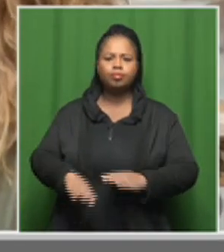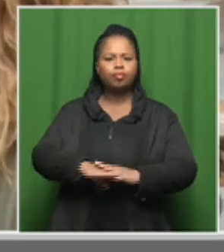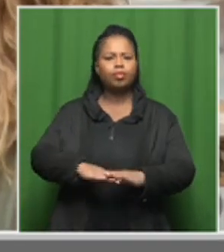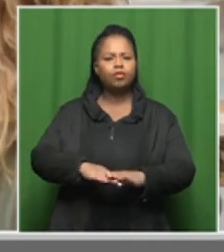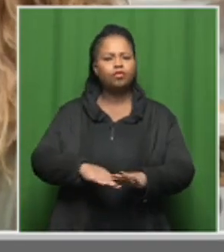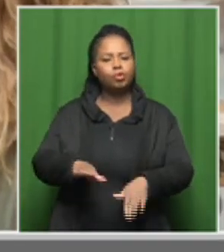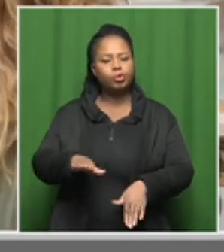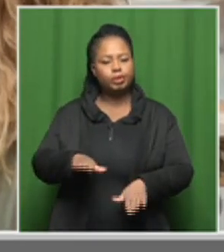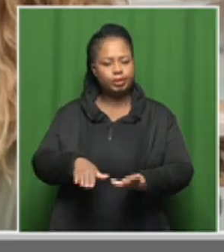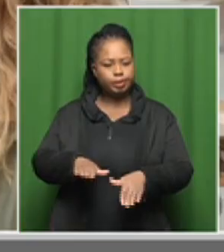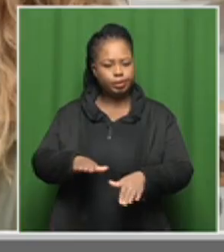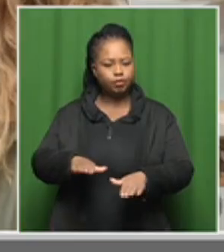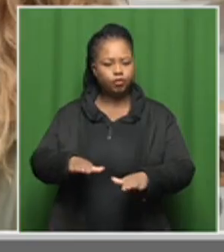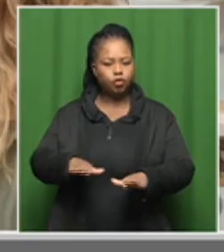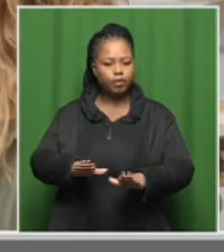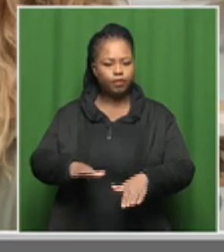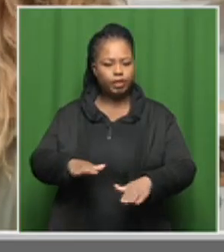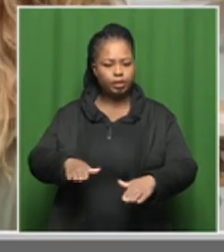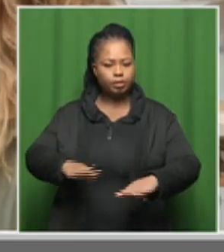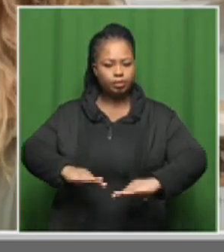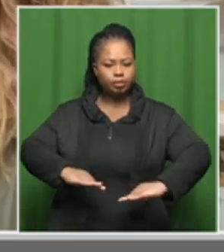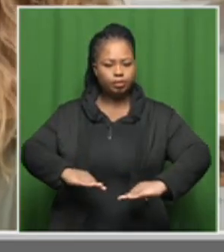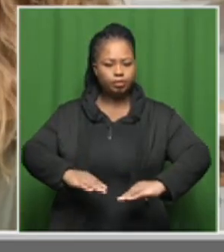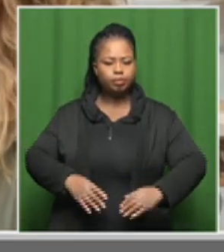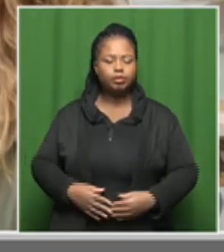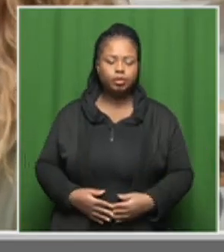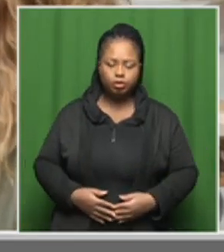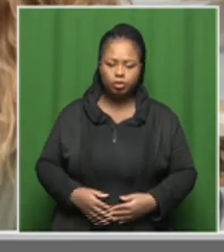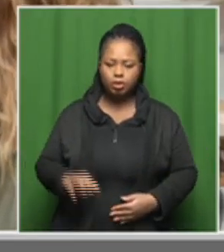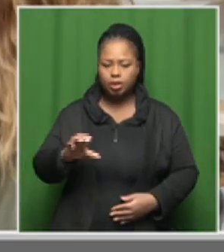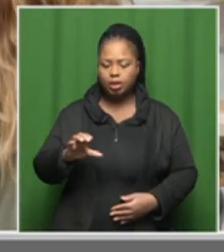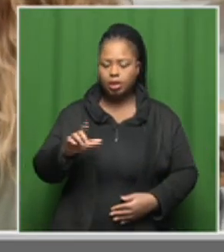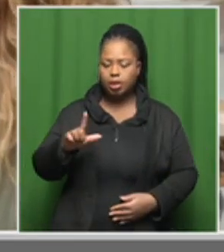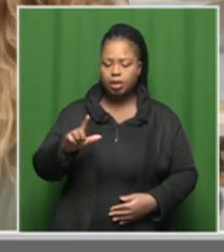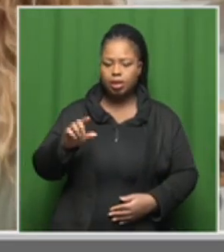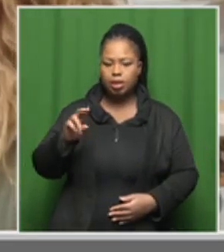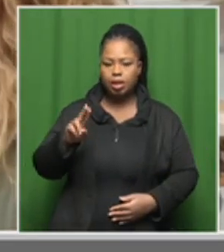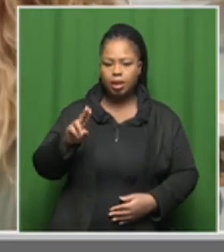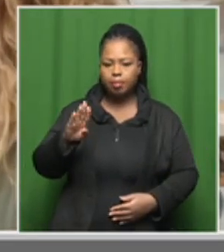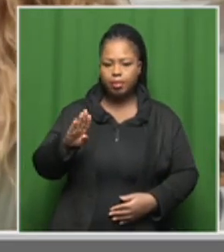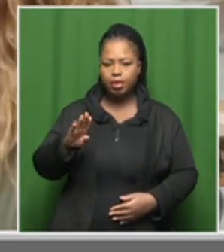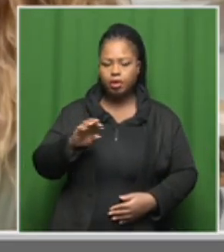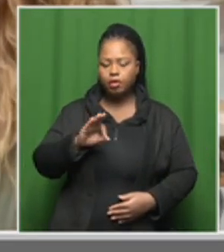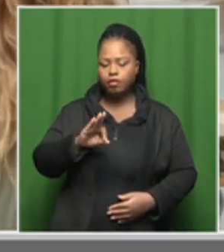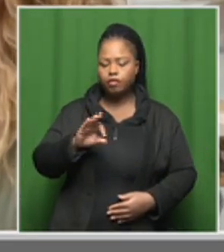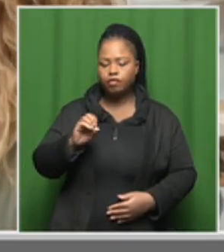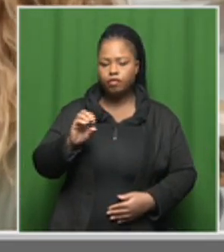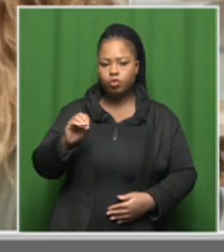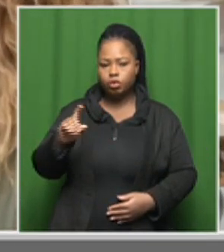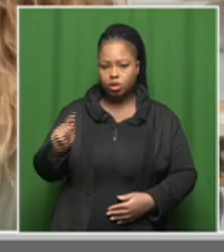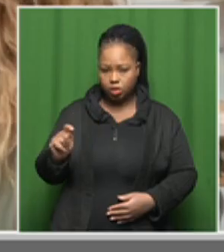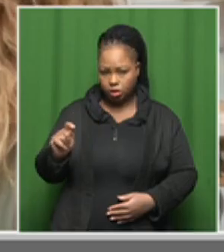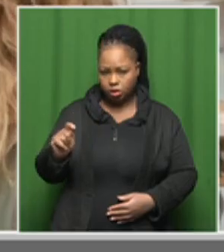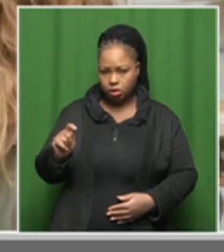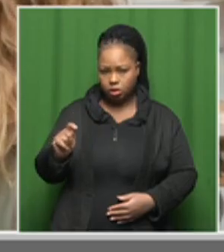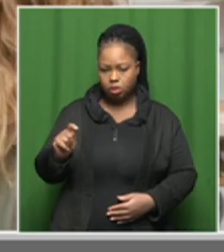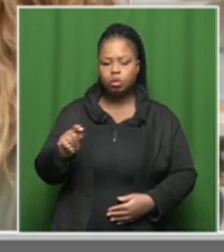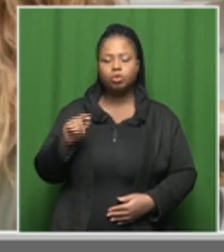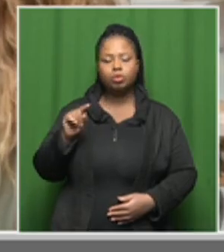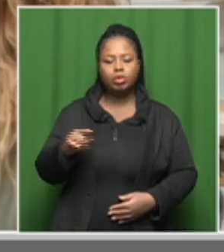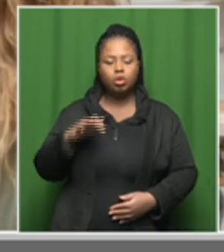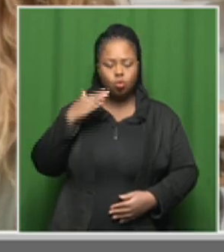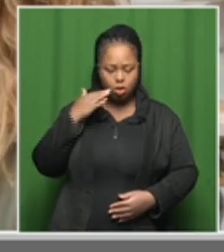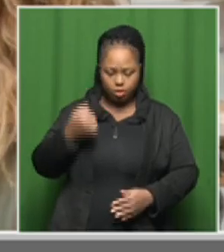is clubfoot? Well, clubfoot is it's a condition that's present at birth, so